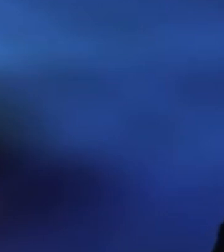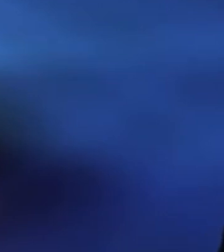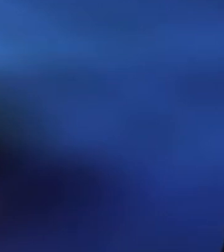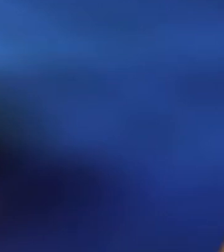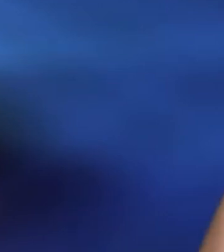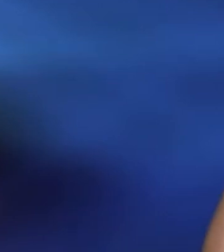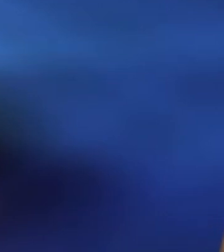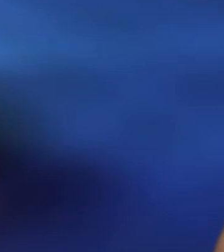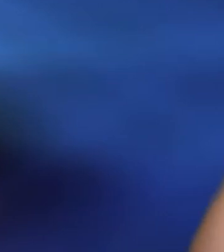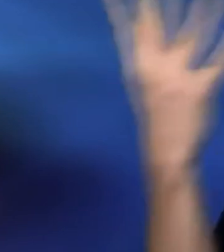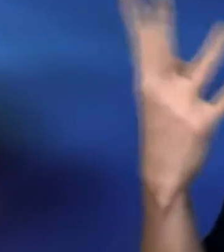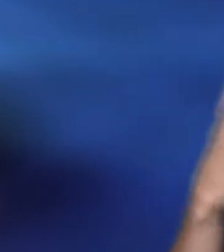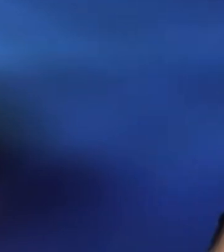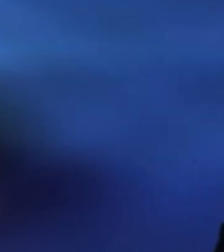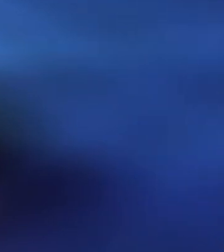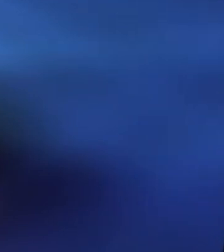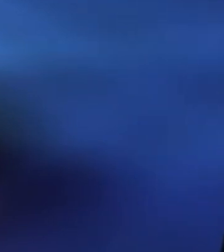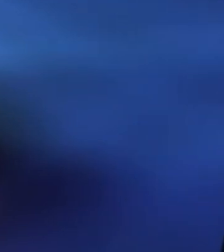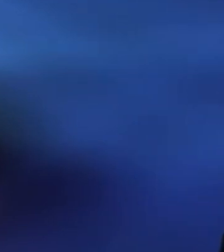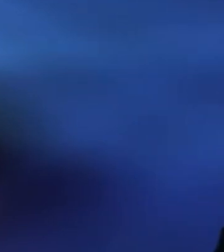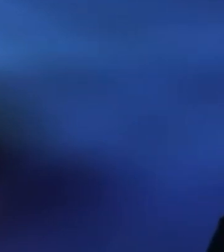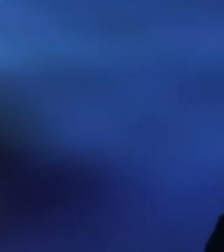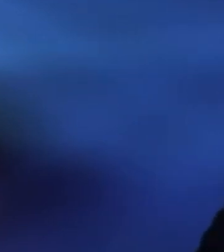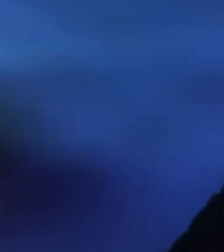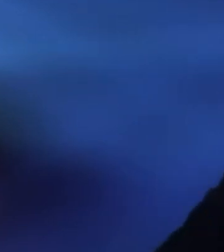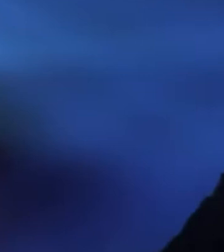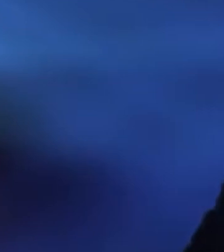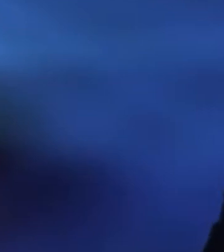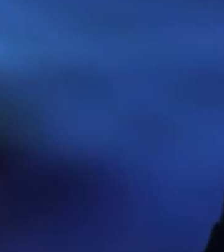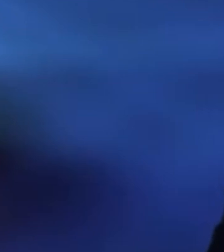you today about the Braille Challenge.